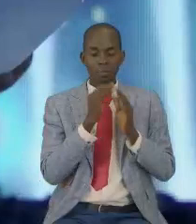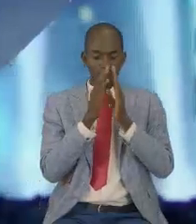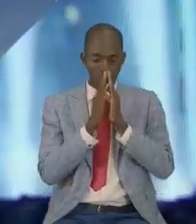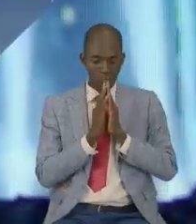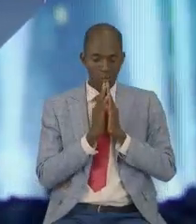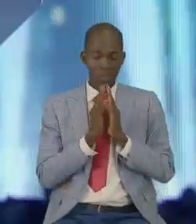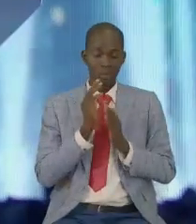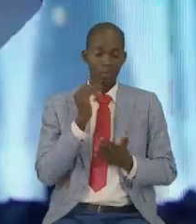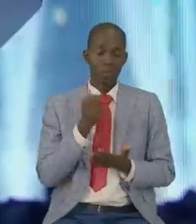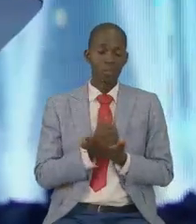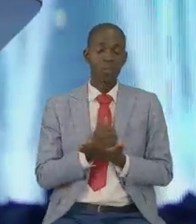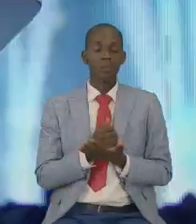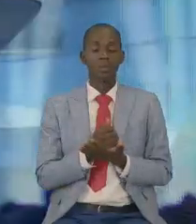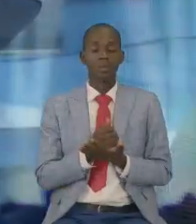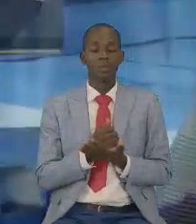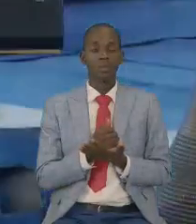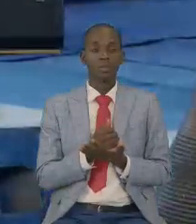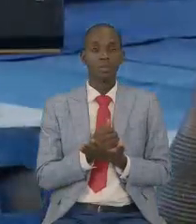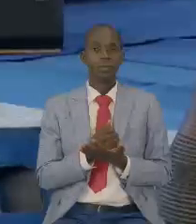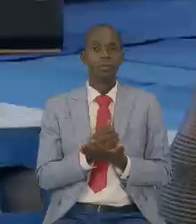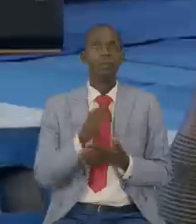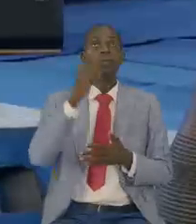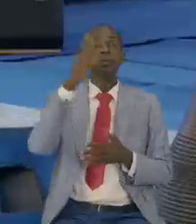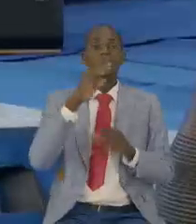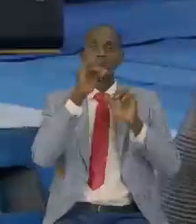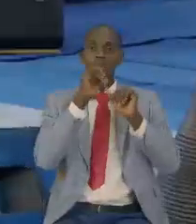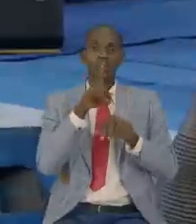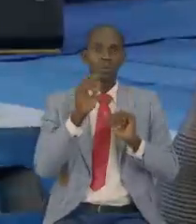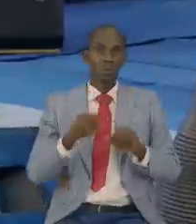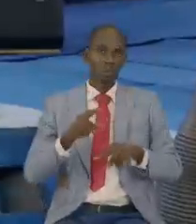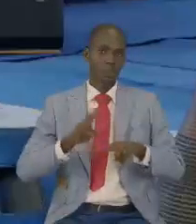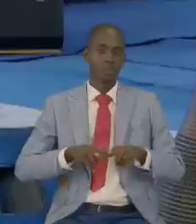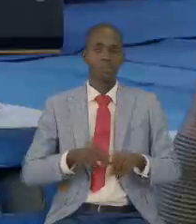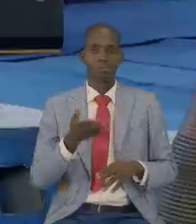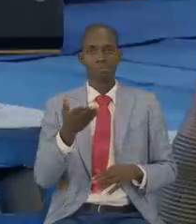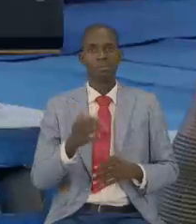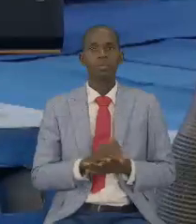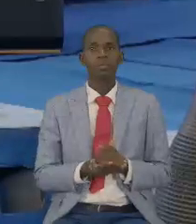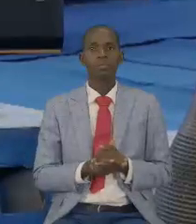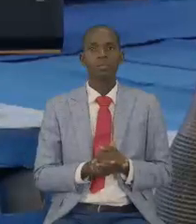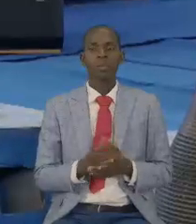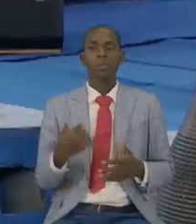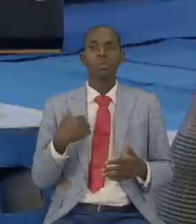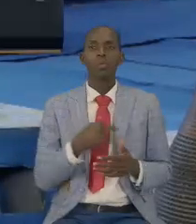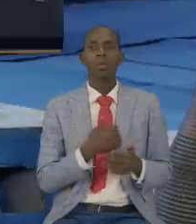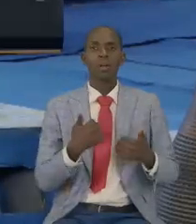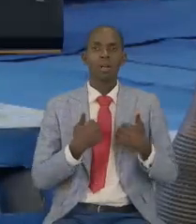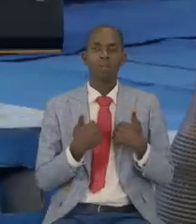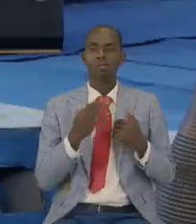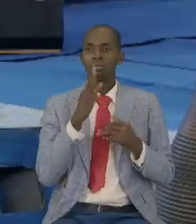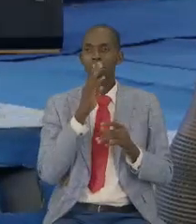Amen. God bless you. You can sit down. We'll be talking about the Lamb. That's the